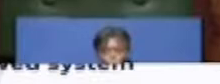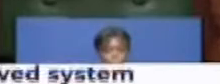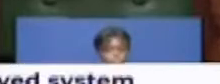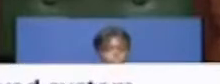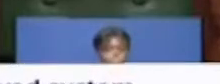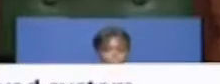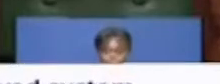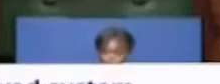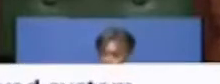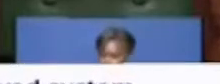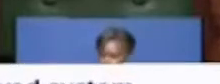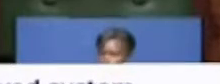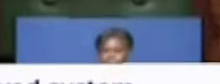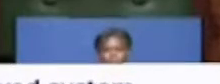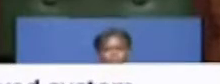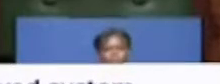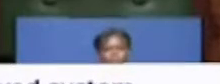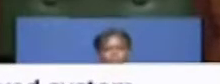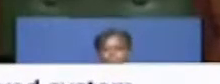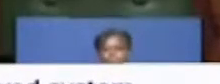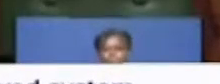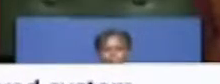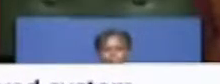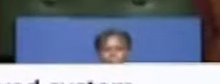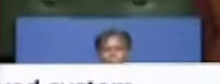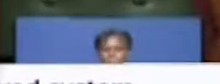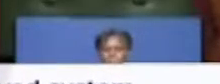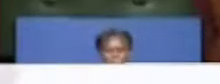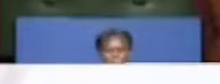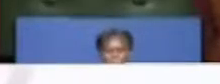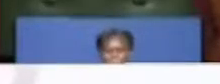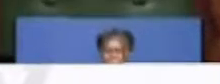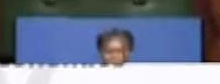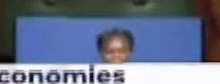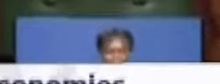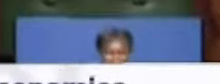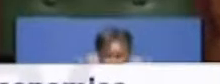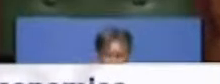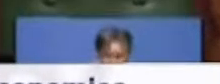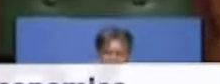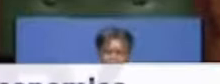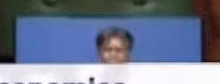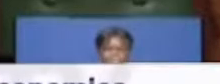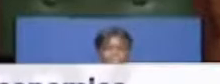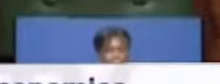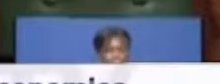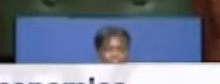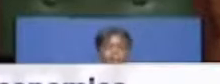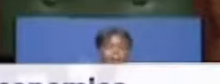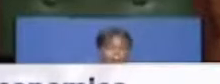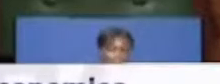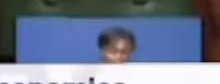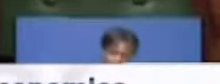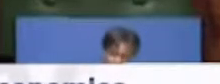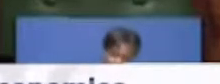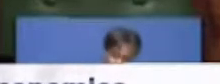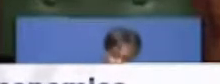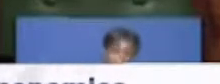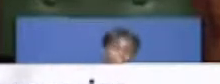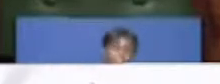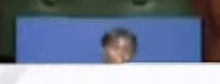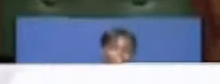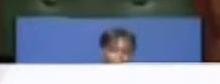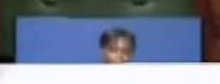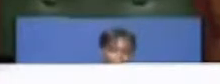that creates so much toxicity and tension. Again, honorable members, this did not